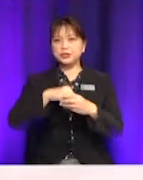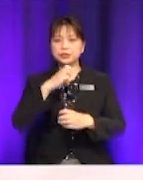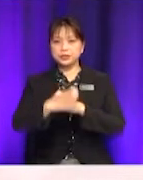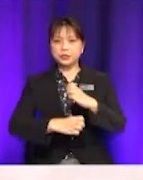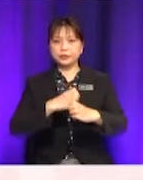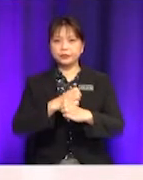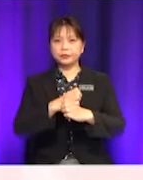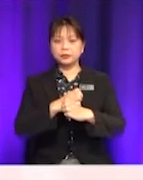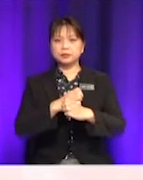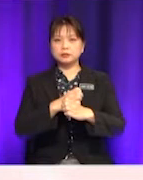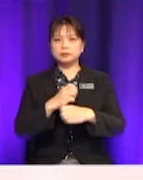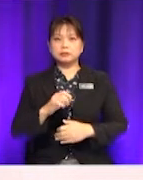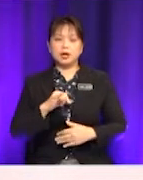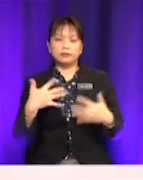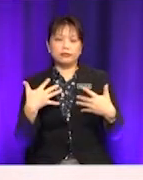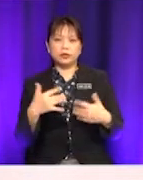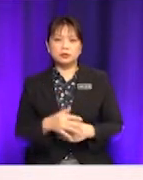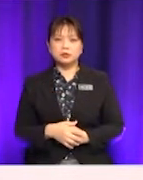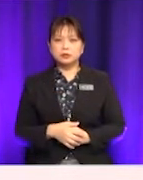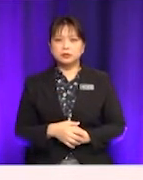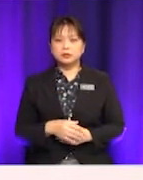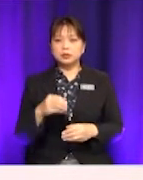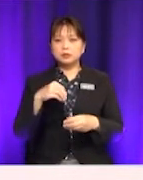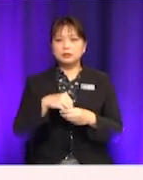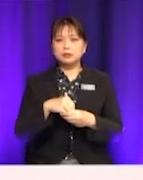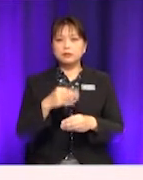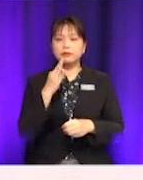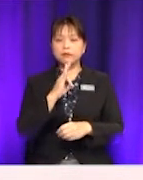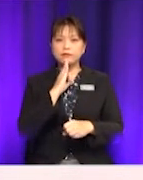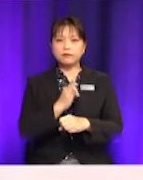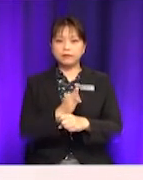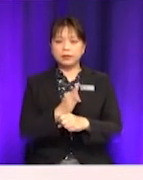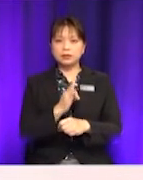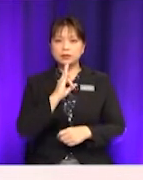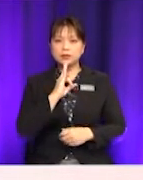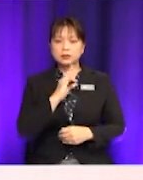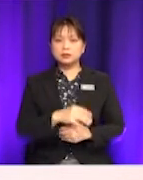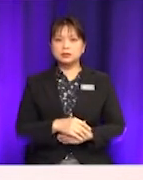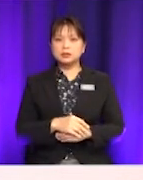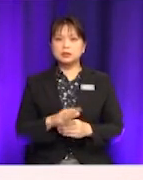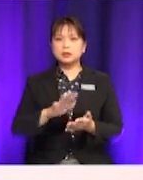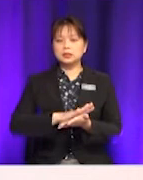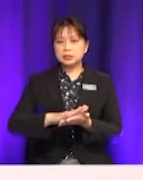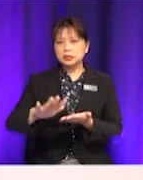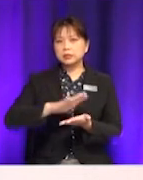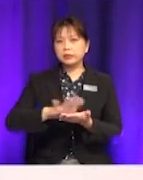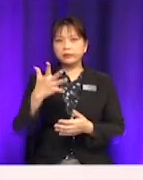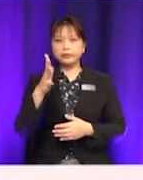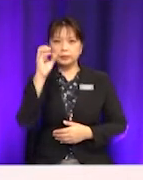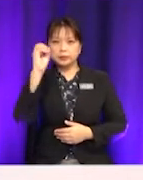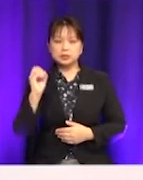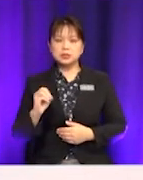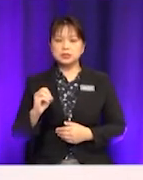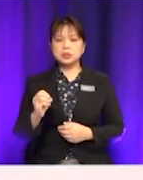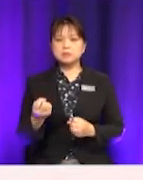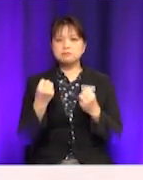it's much less than half. In fact, they would be very lucky if they cleaned up 15%, and usually it's much less